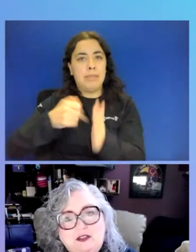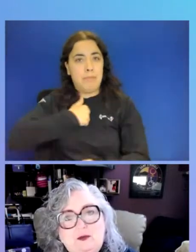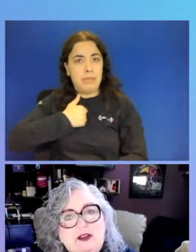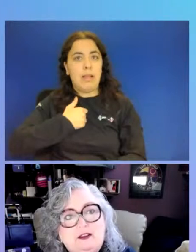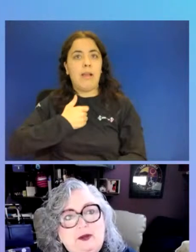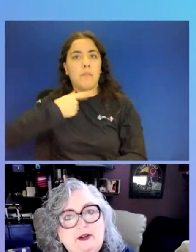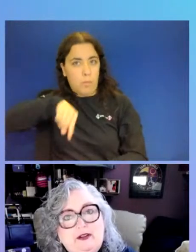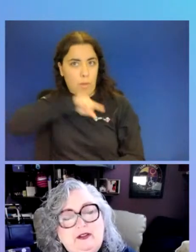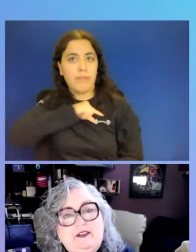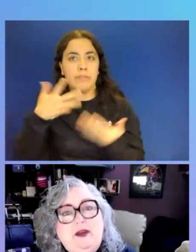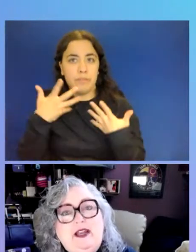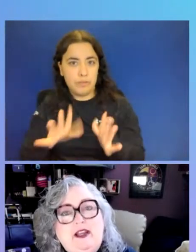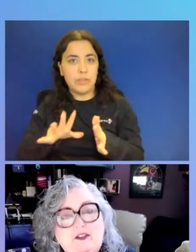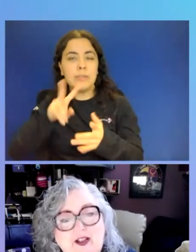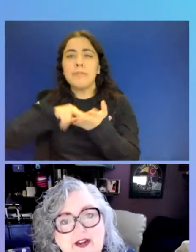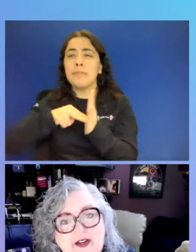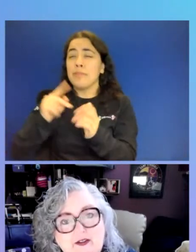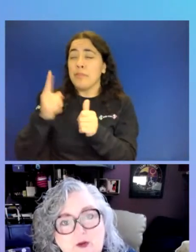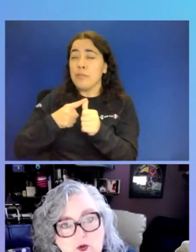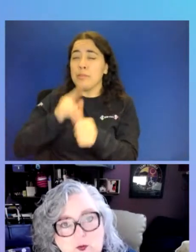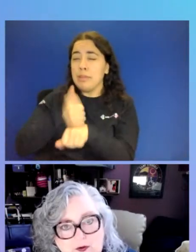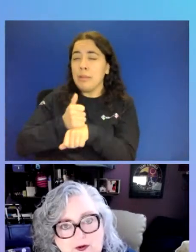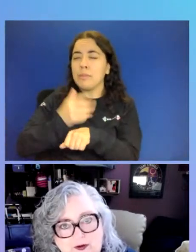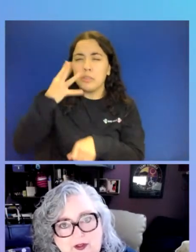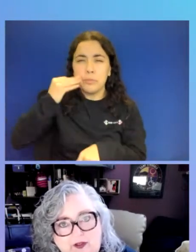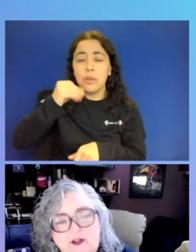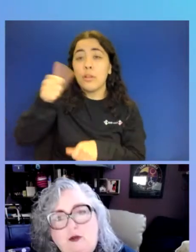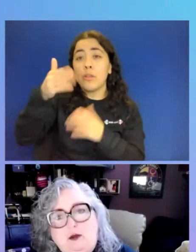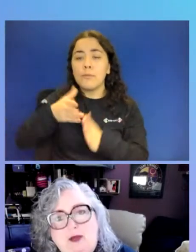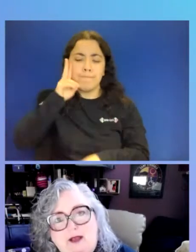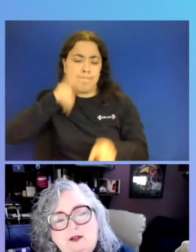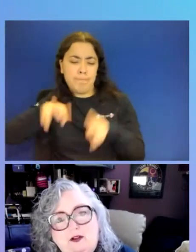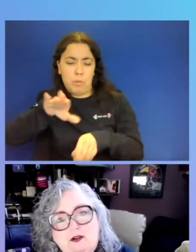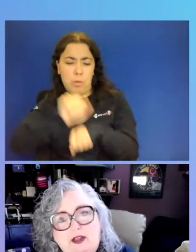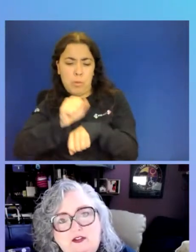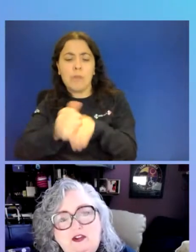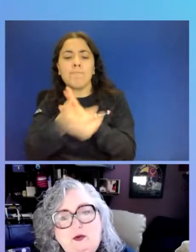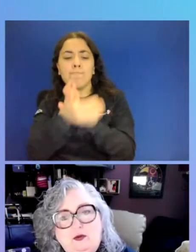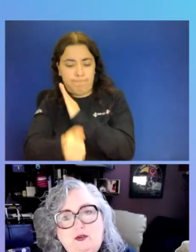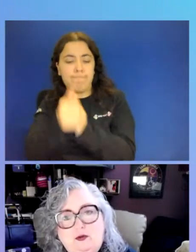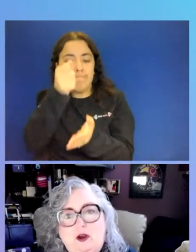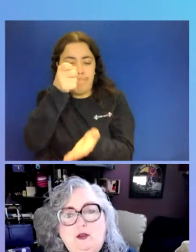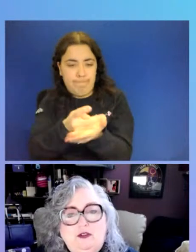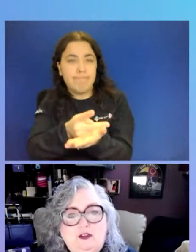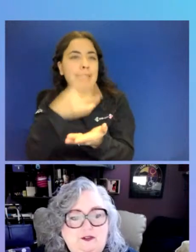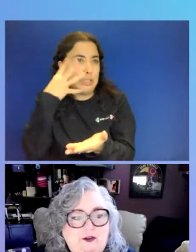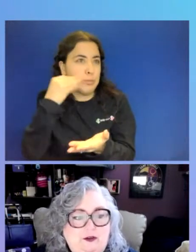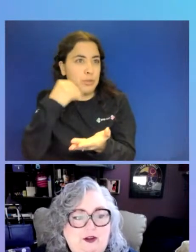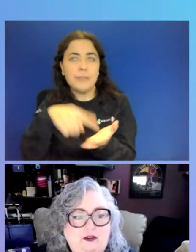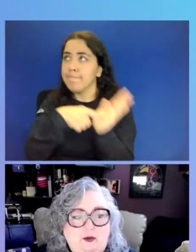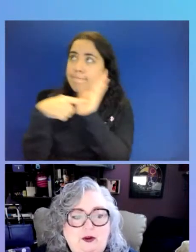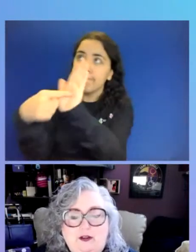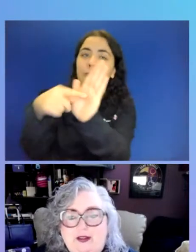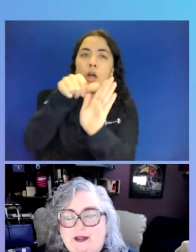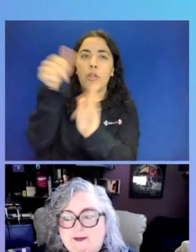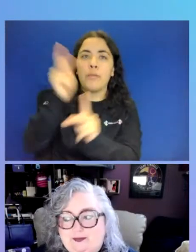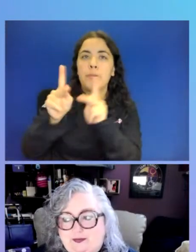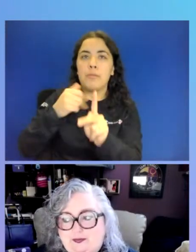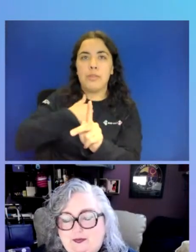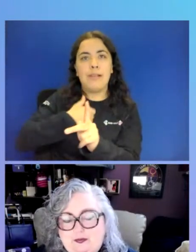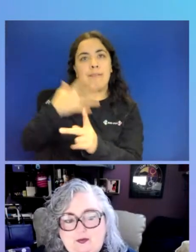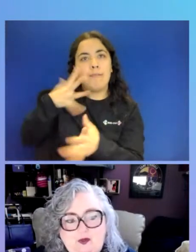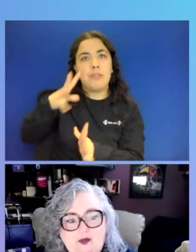establishes some experience that somebody else validates your work that you can pass along and show to others in the field as you're working on